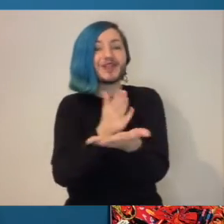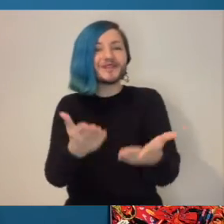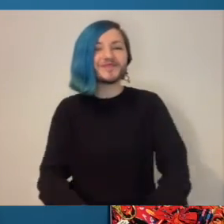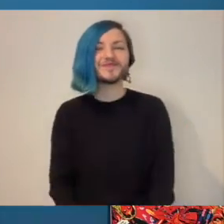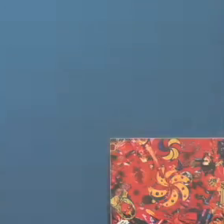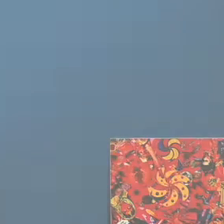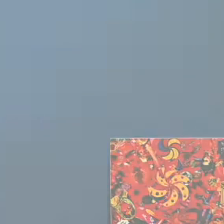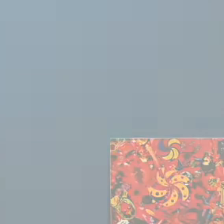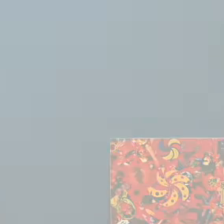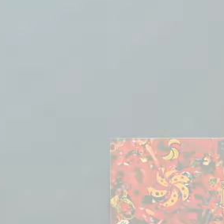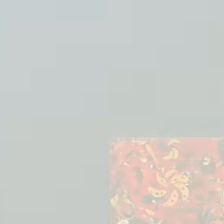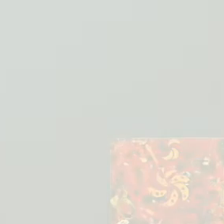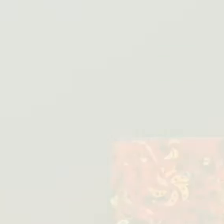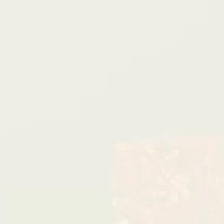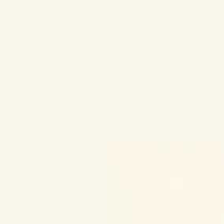Enjoy!